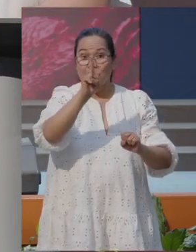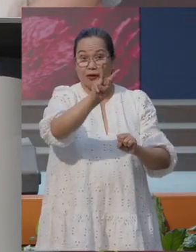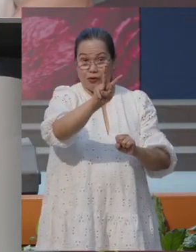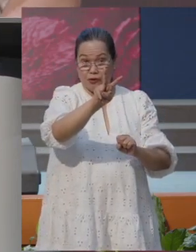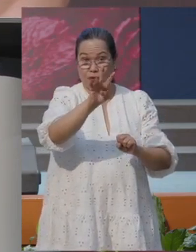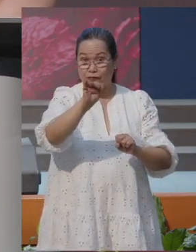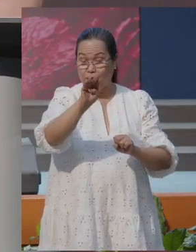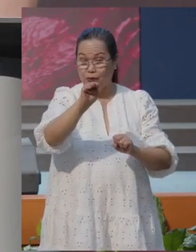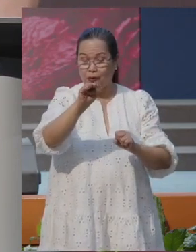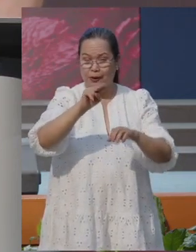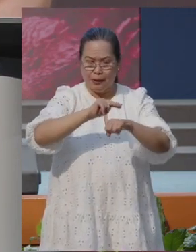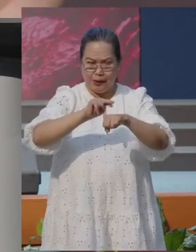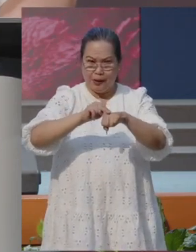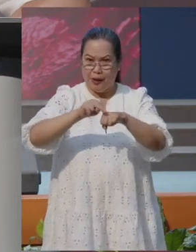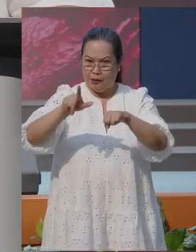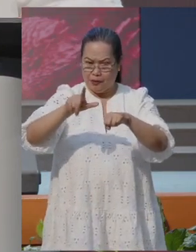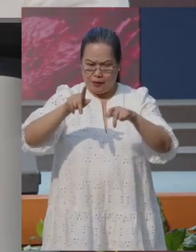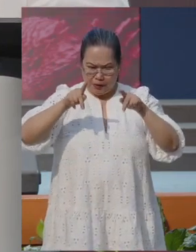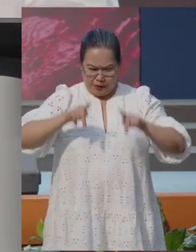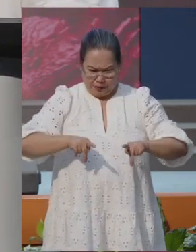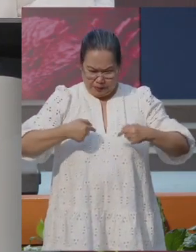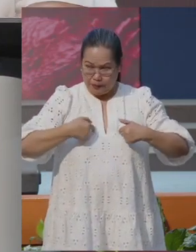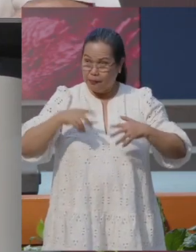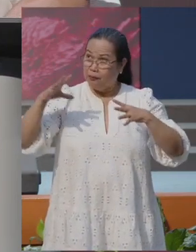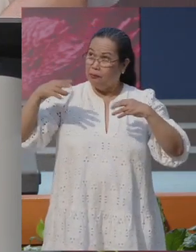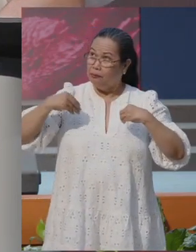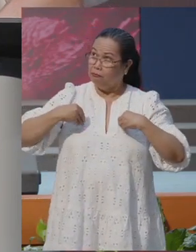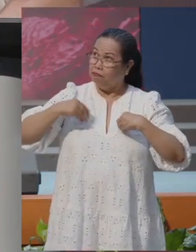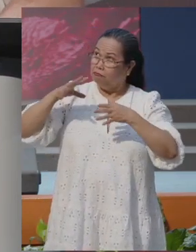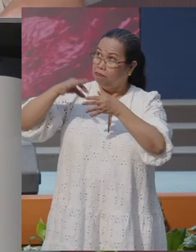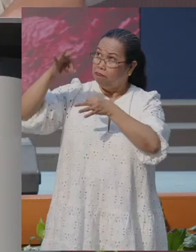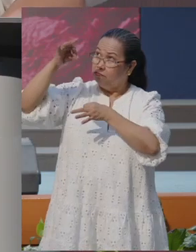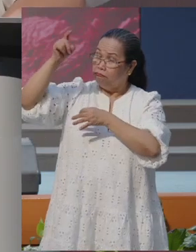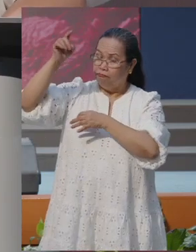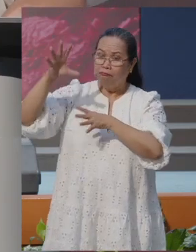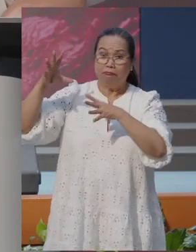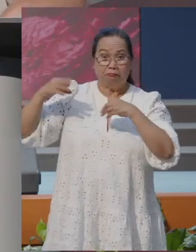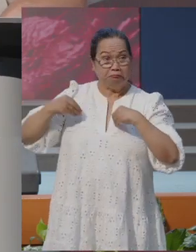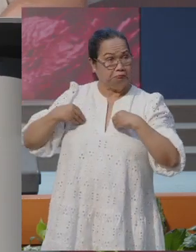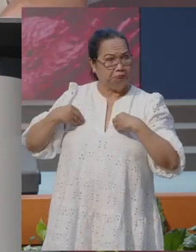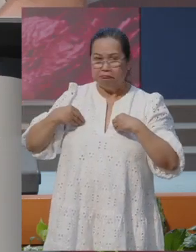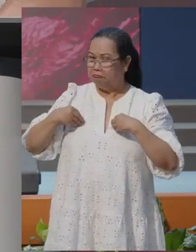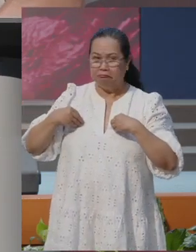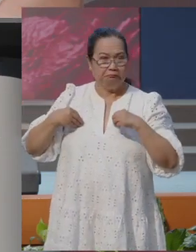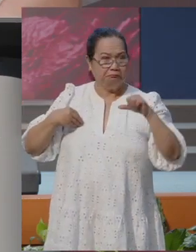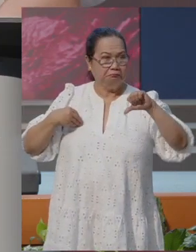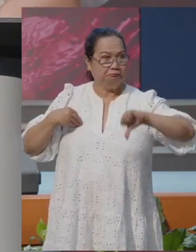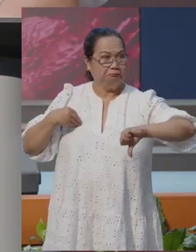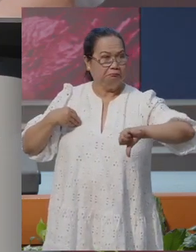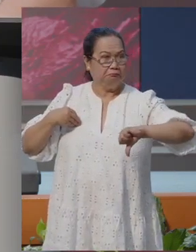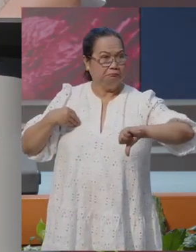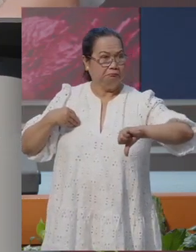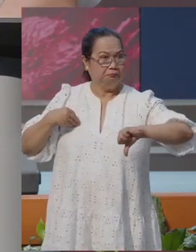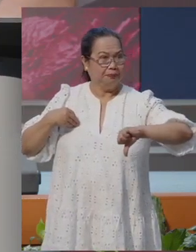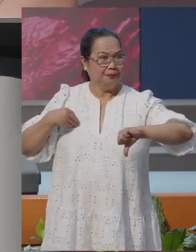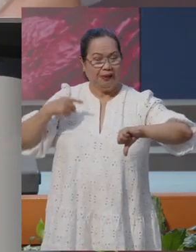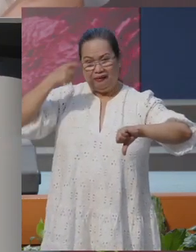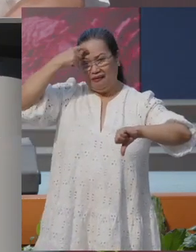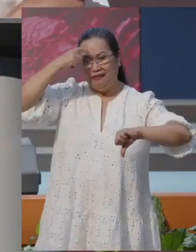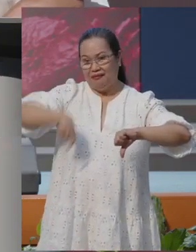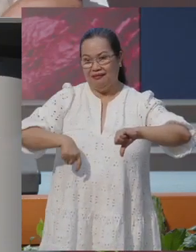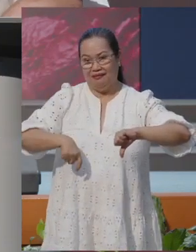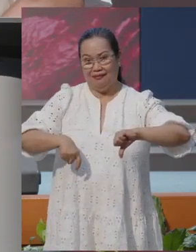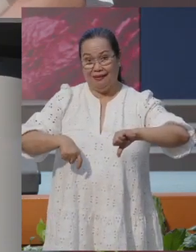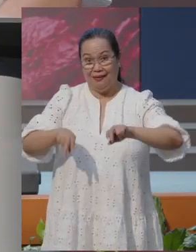the natural person does not accept the things of the Spirit of God. Hindi daw naunawaan ang natural na